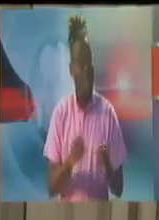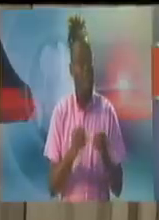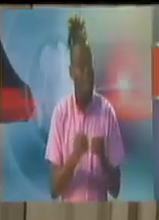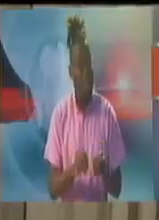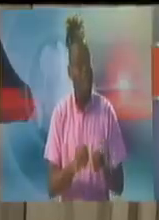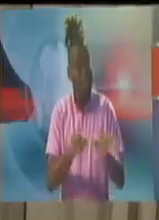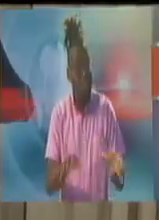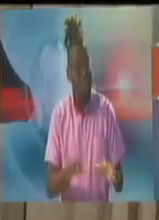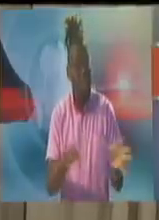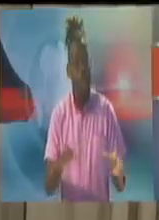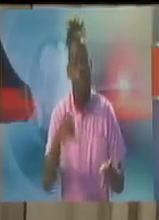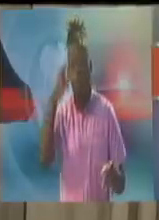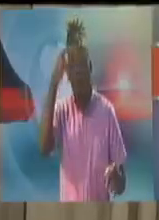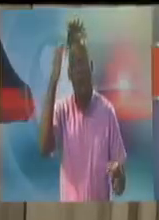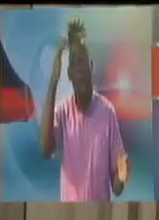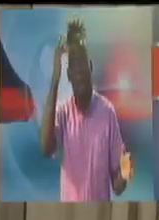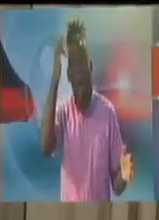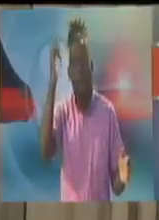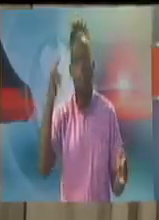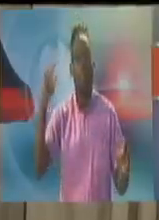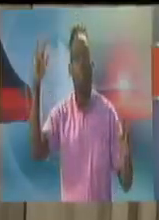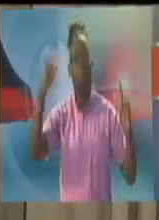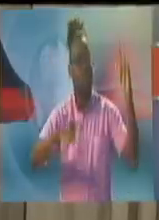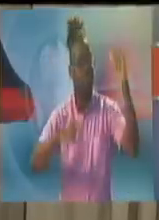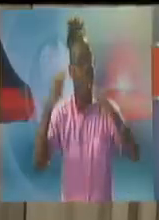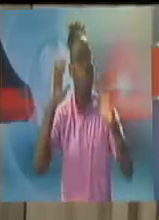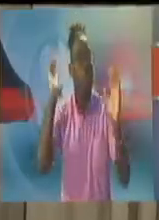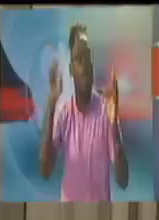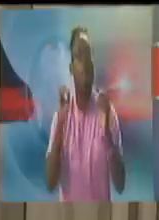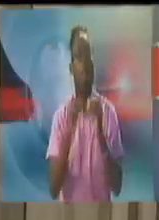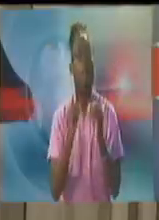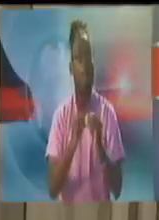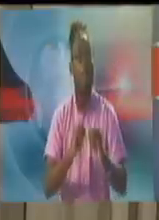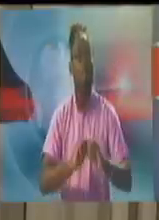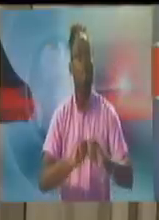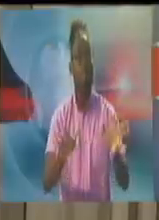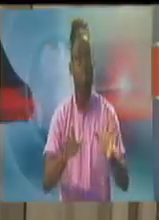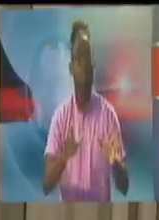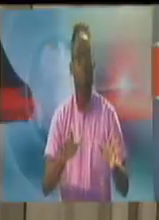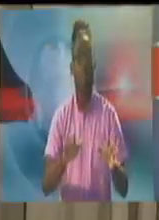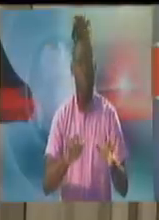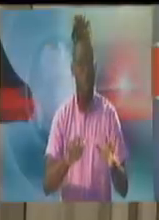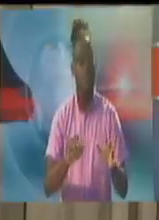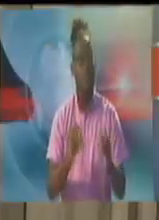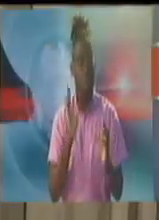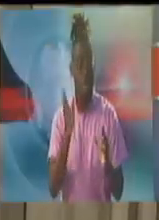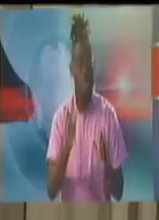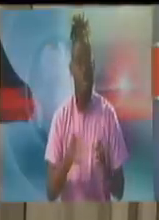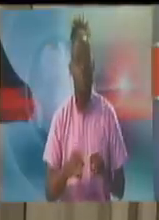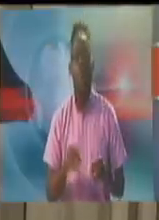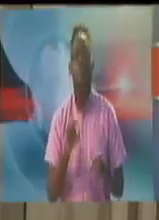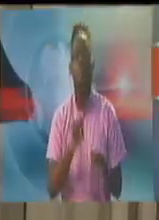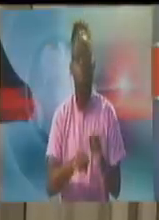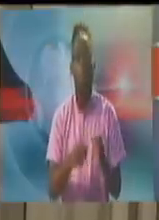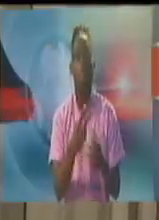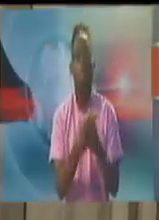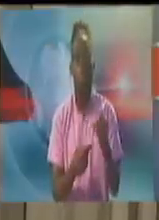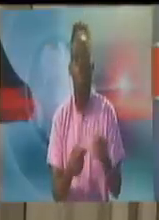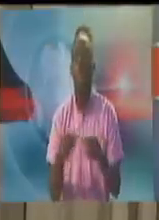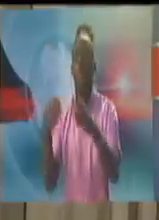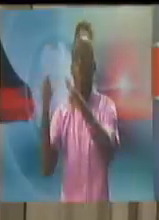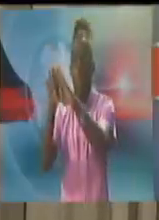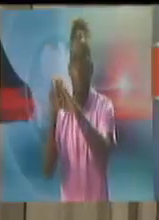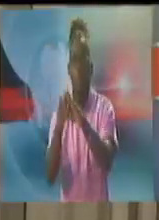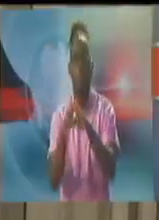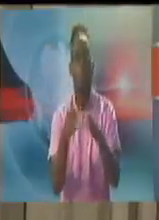and cruise liners. Please be advised that our borders currently remain closed to both our nationals and non-nationals,